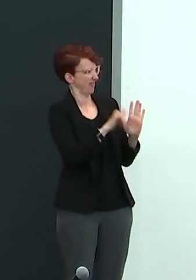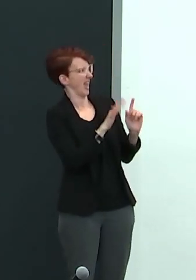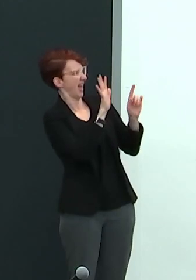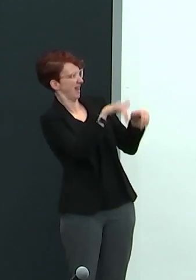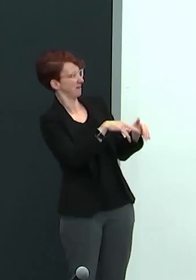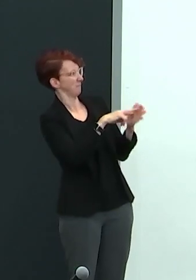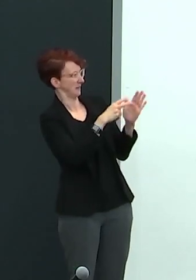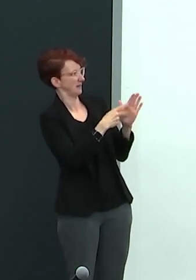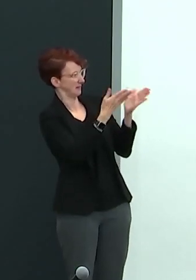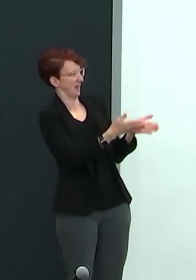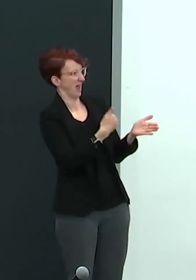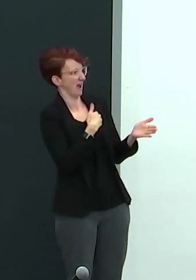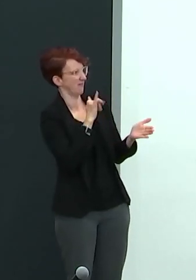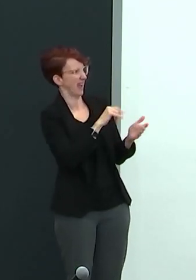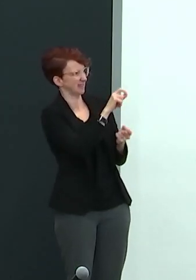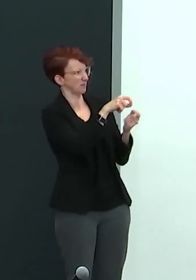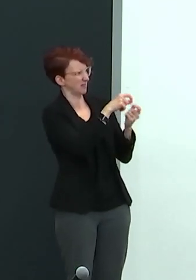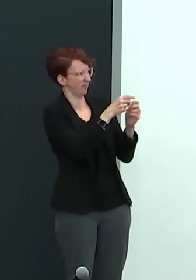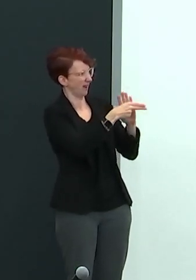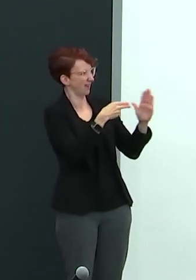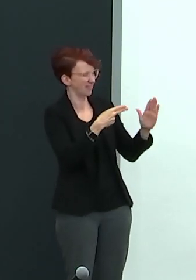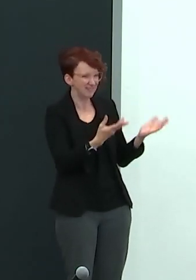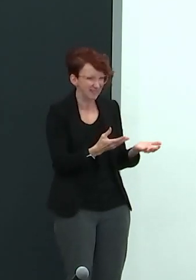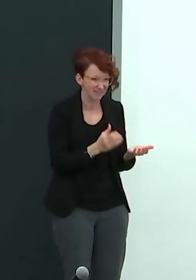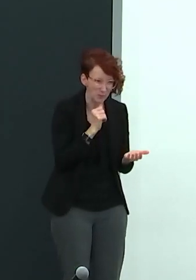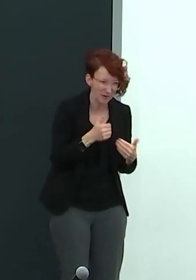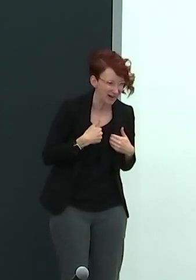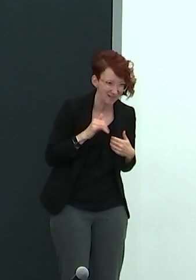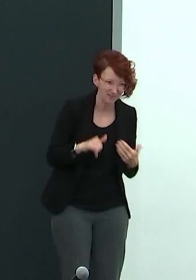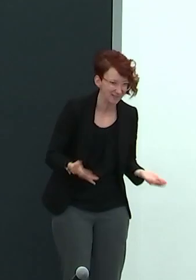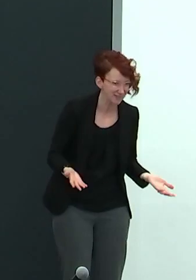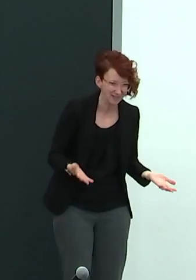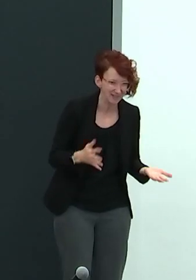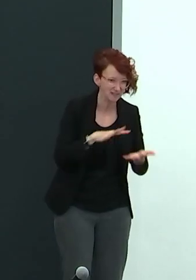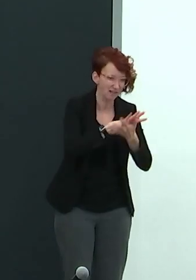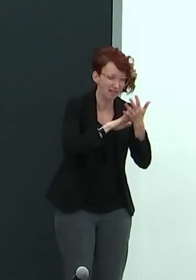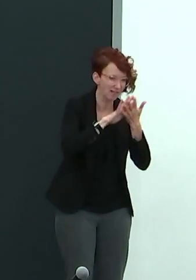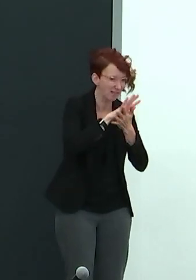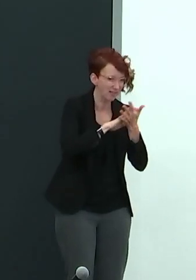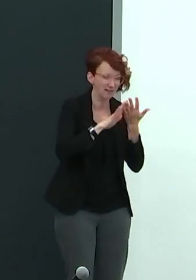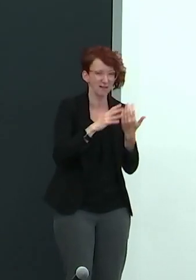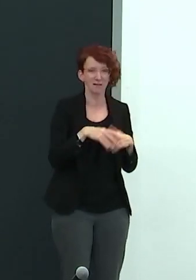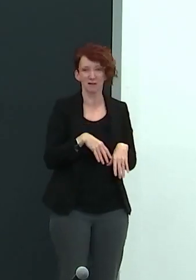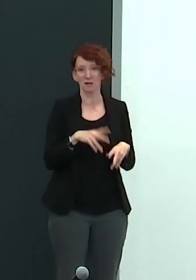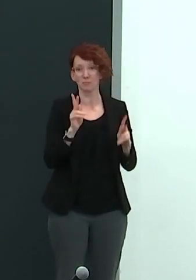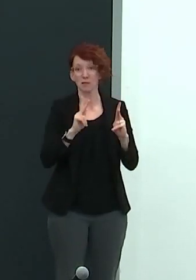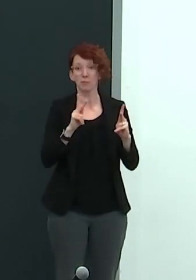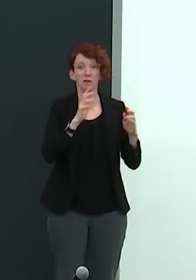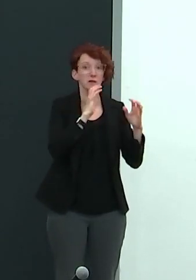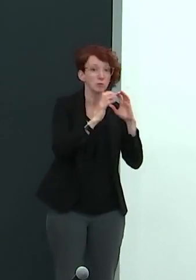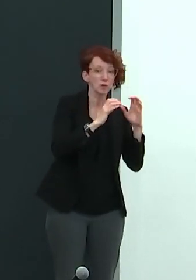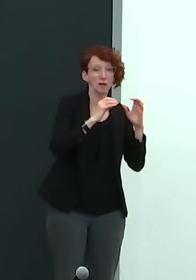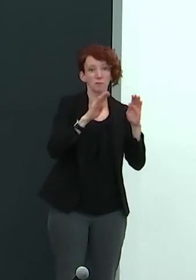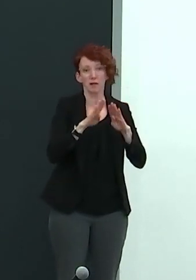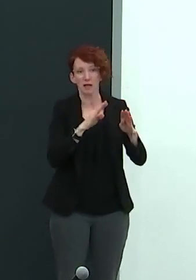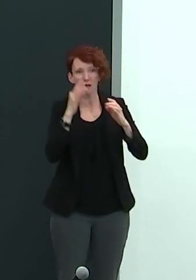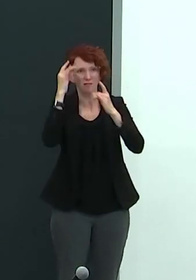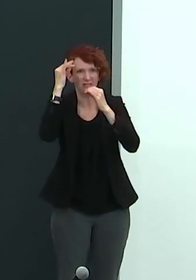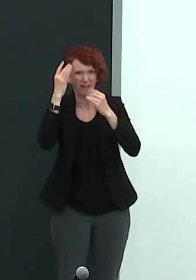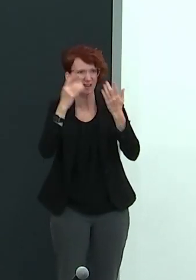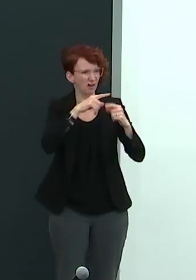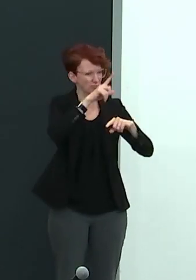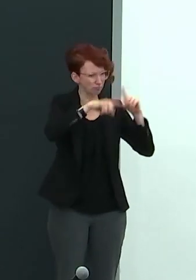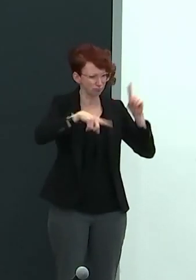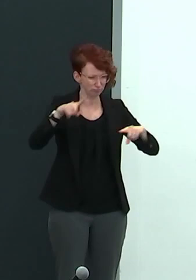Although all members have distinct neurological differences that impact the way they think, communicate, and behave, the ways that they do that and how it presents are